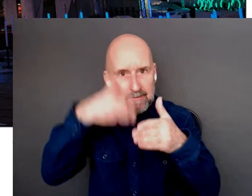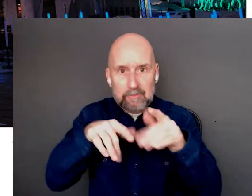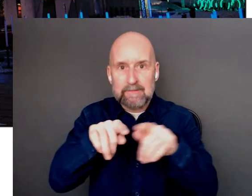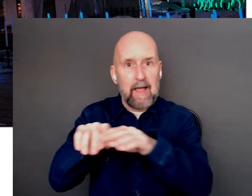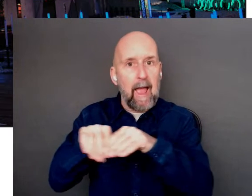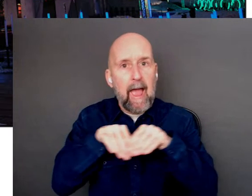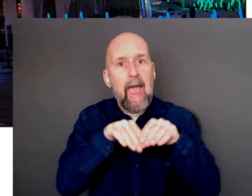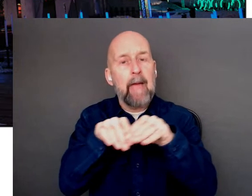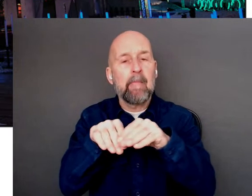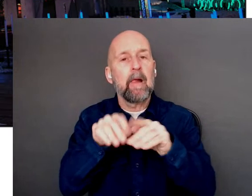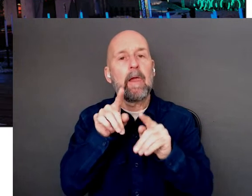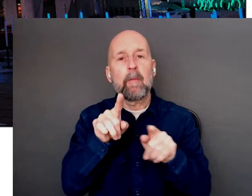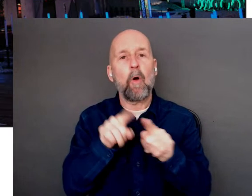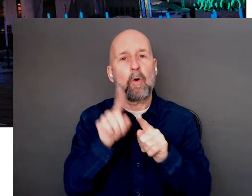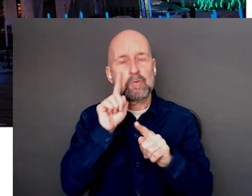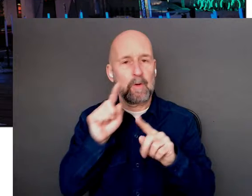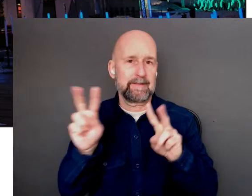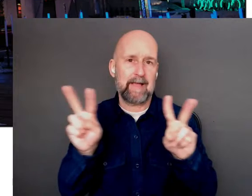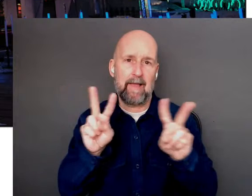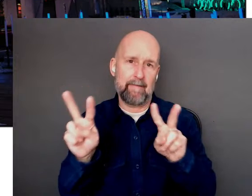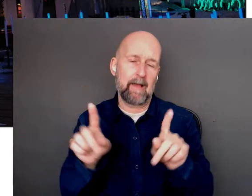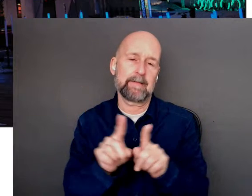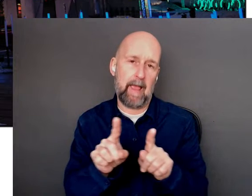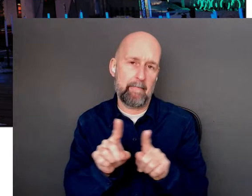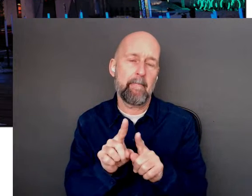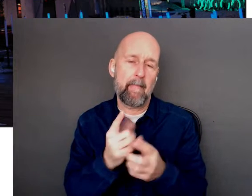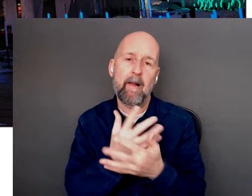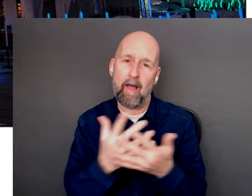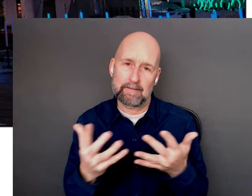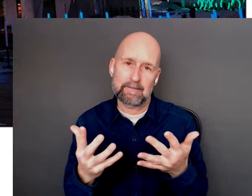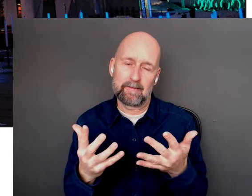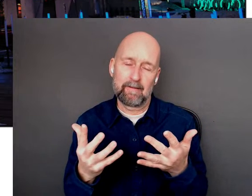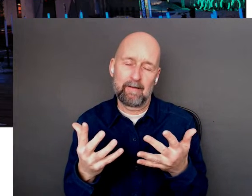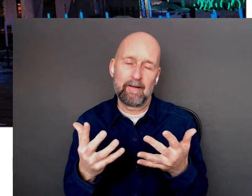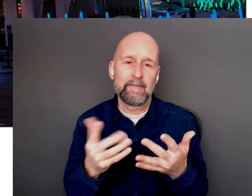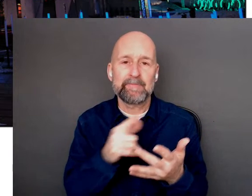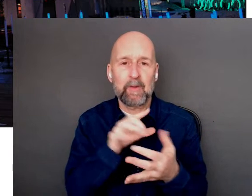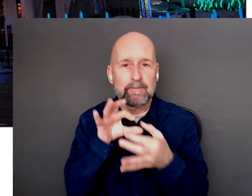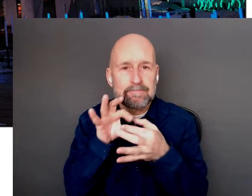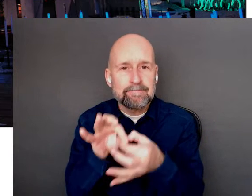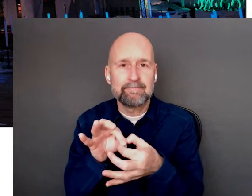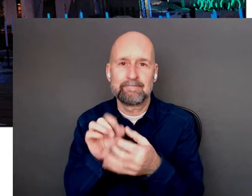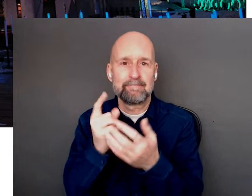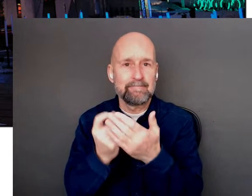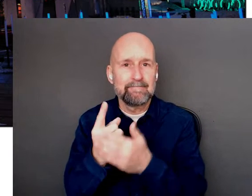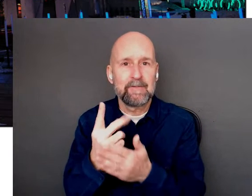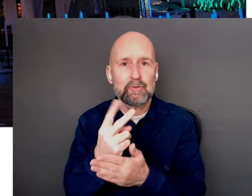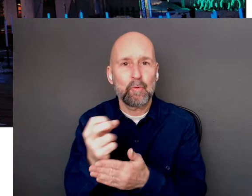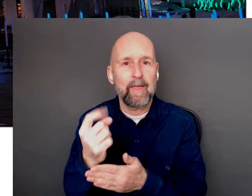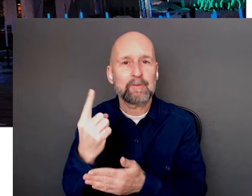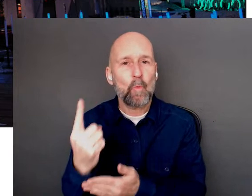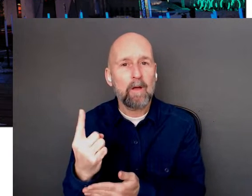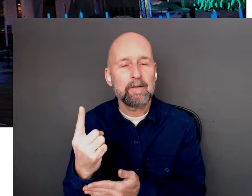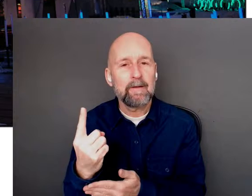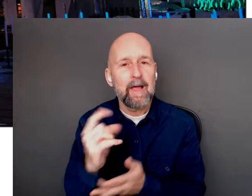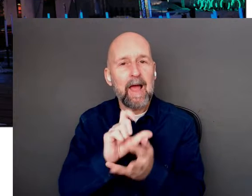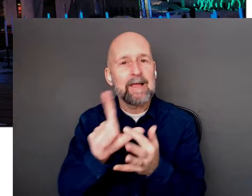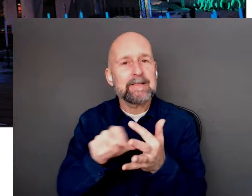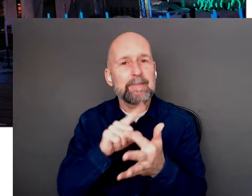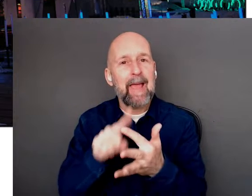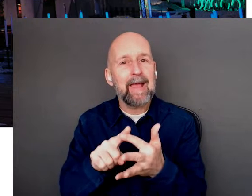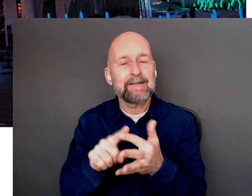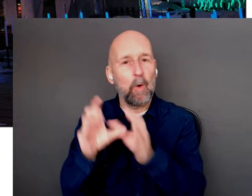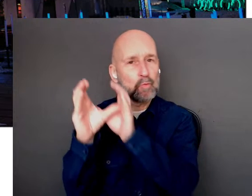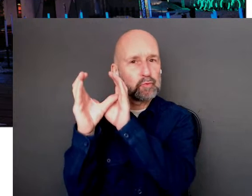by sci-fi a lot, because these monoliths are maybe akin to the ones in 2001: A Space Odyssey, where there's this big monolith that appears